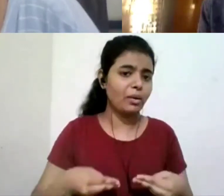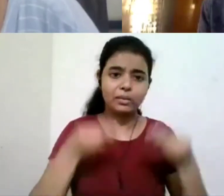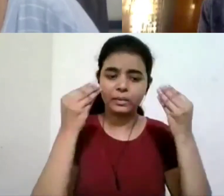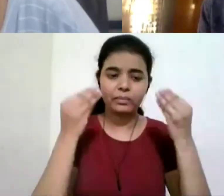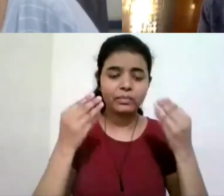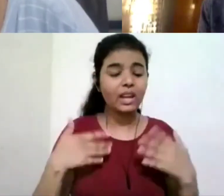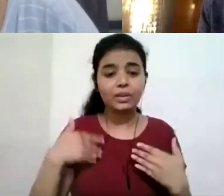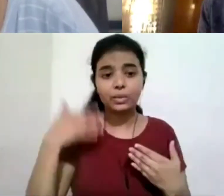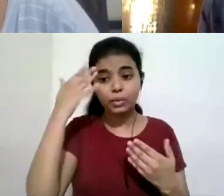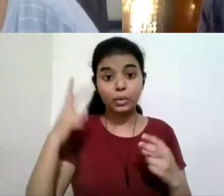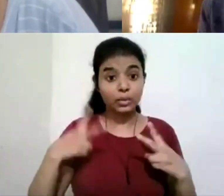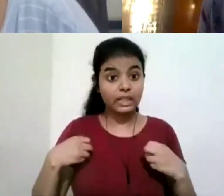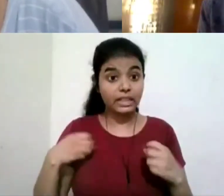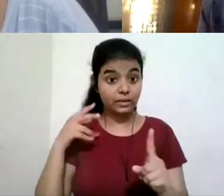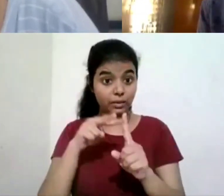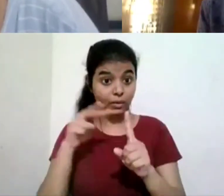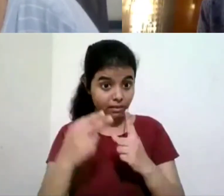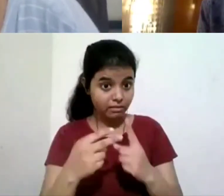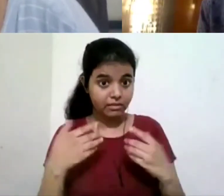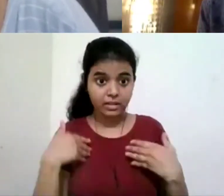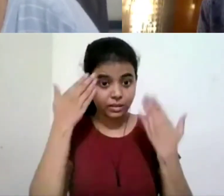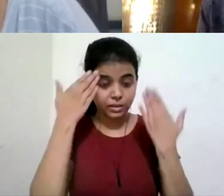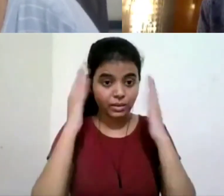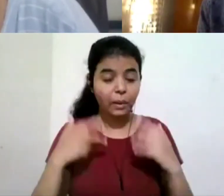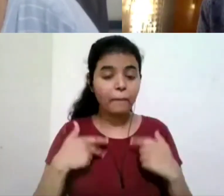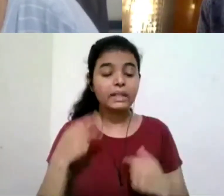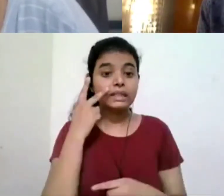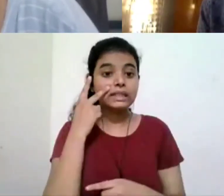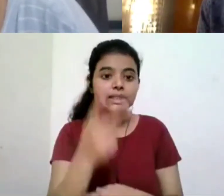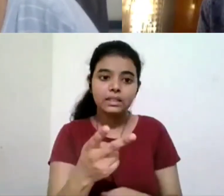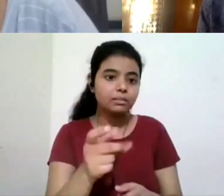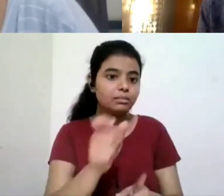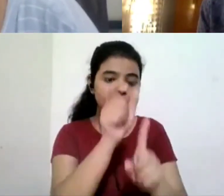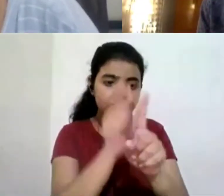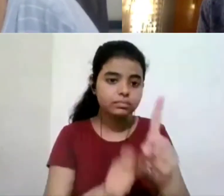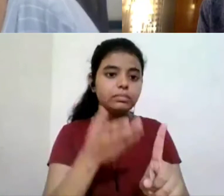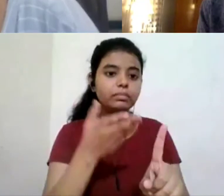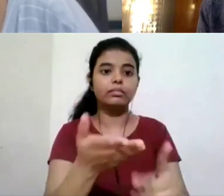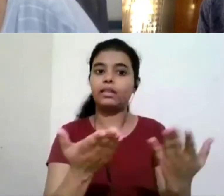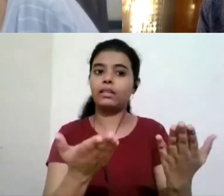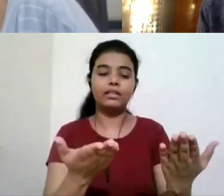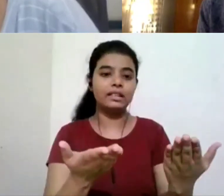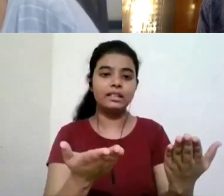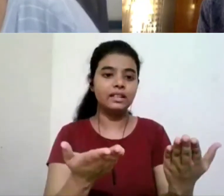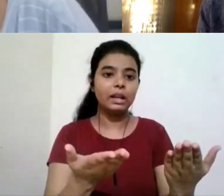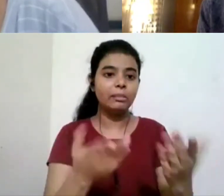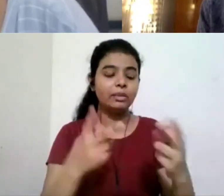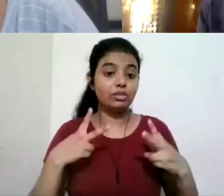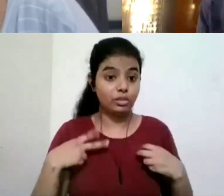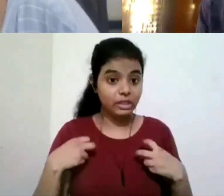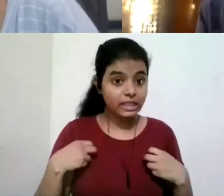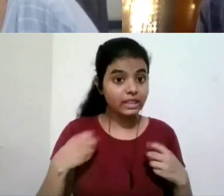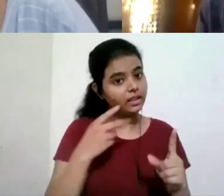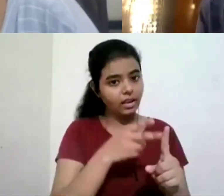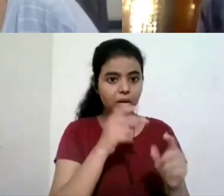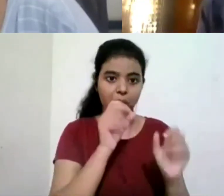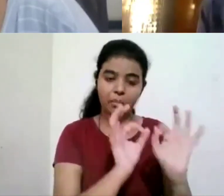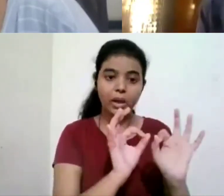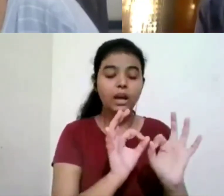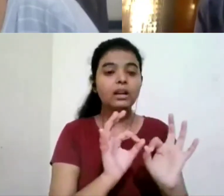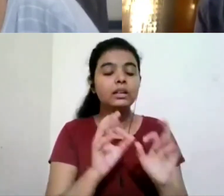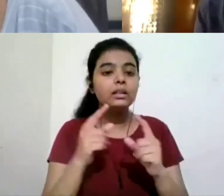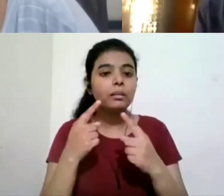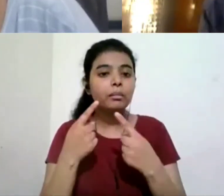legal dimension over here, but I do see you as a person with not only legal expertise, but also lots